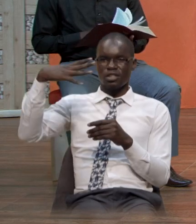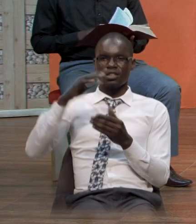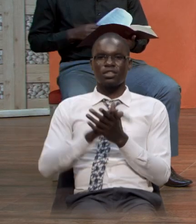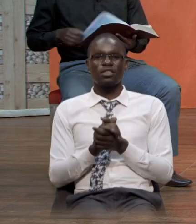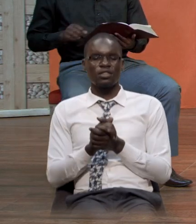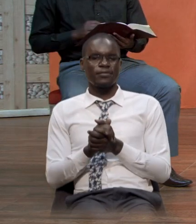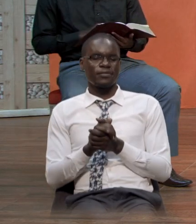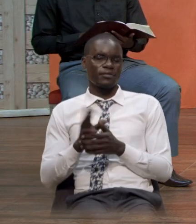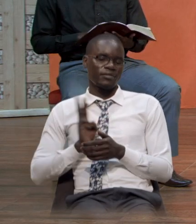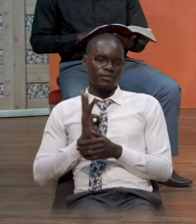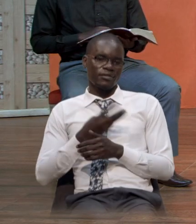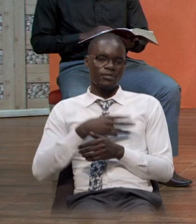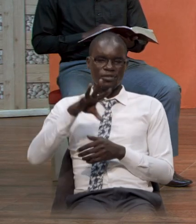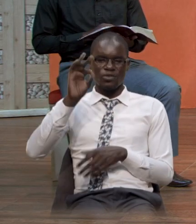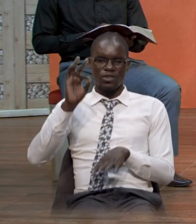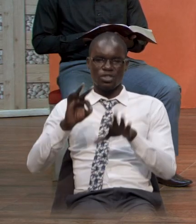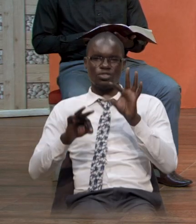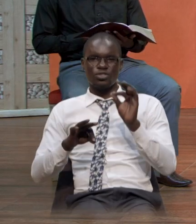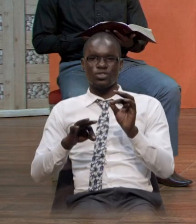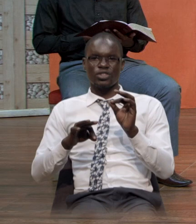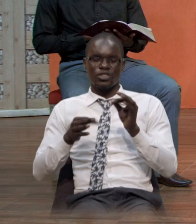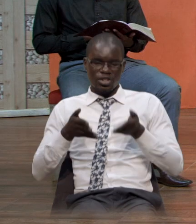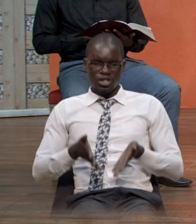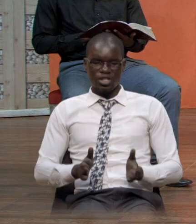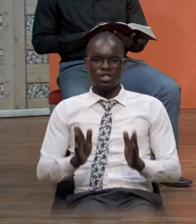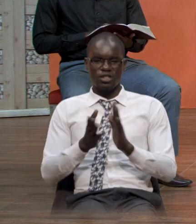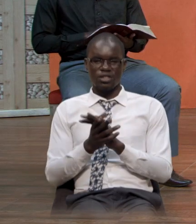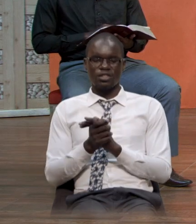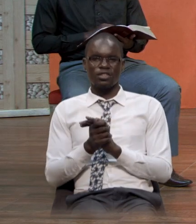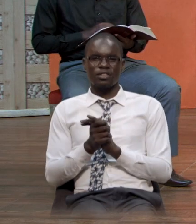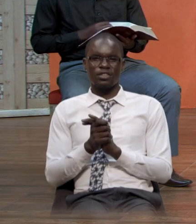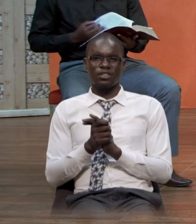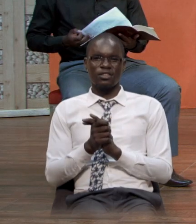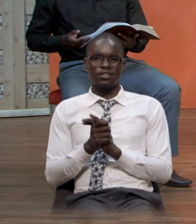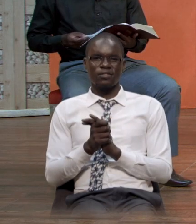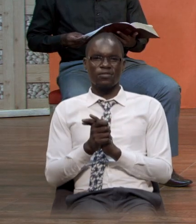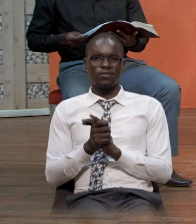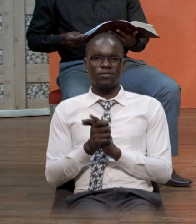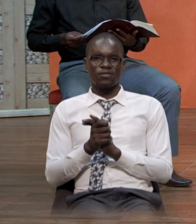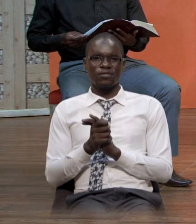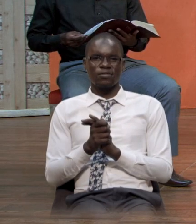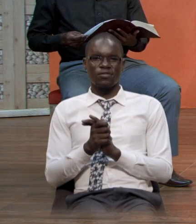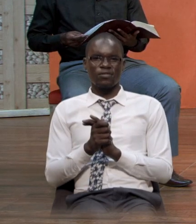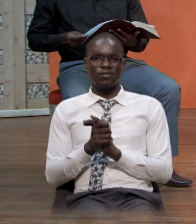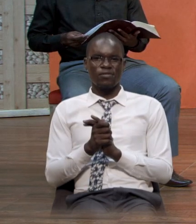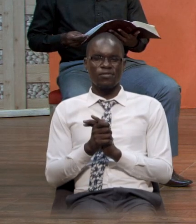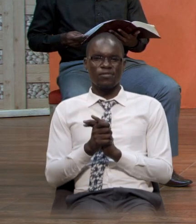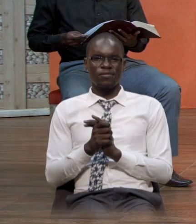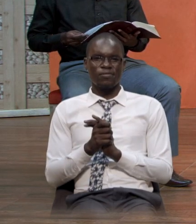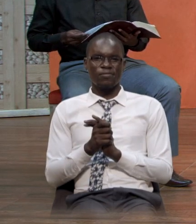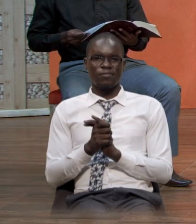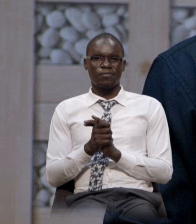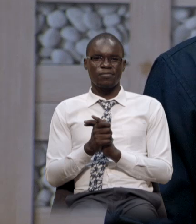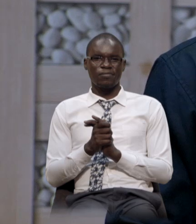a chosen generation. Yes. Which is not in chapter 4? Have you seen it?